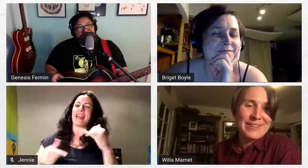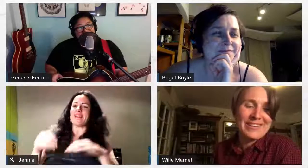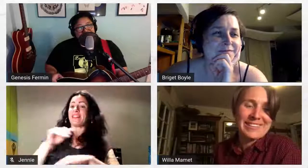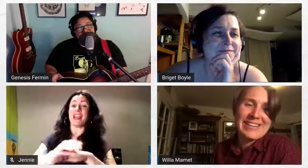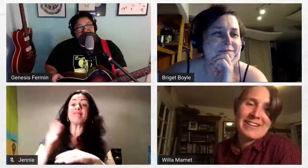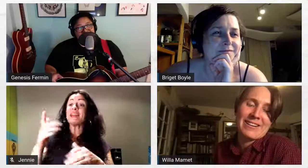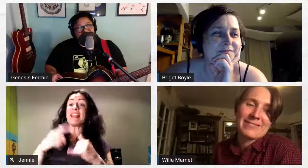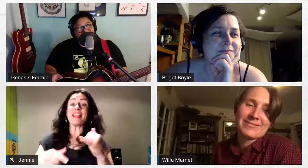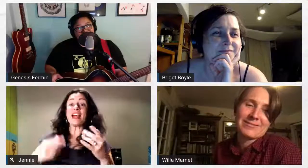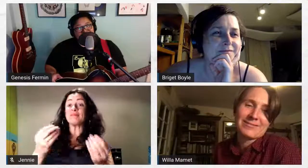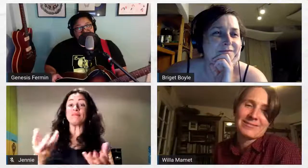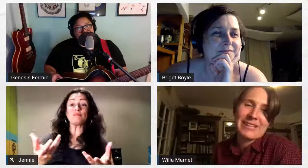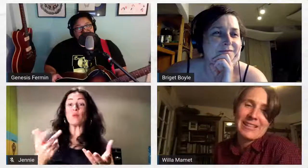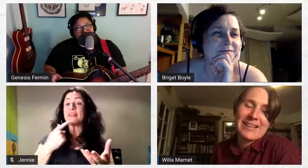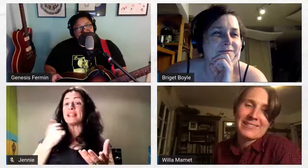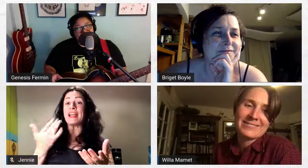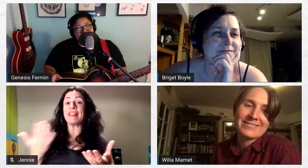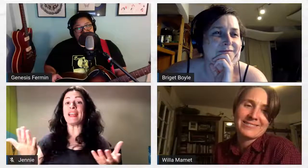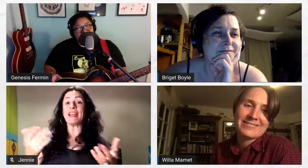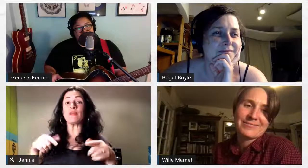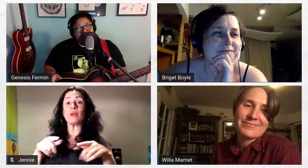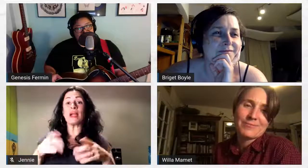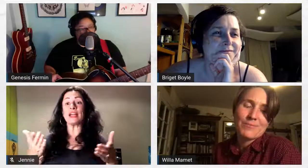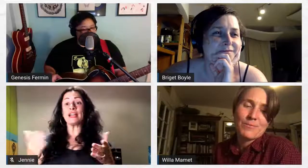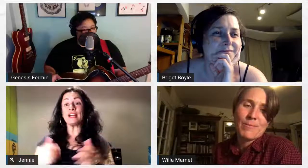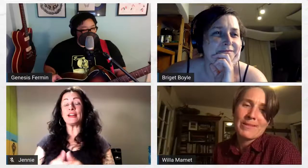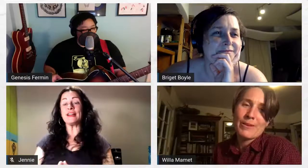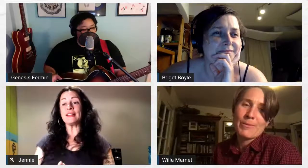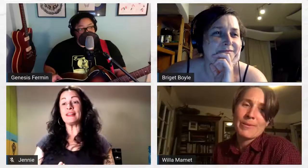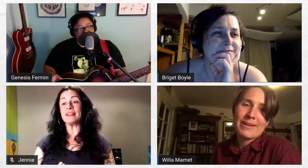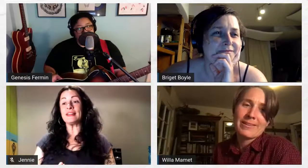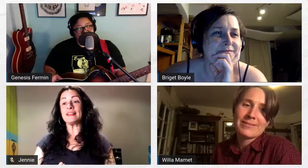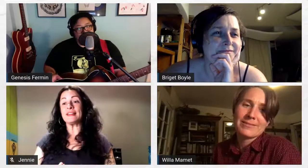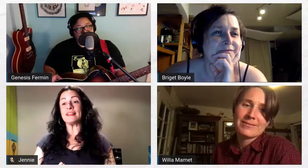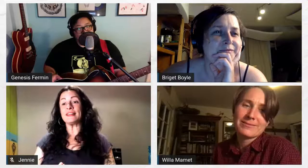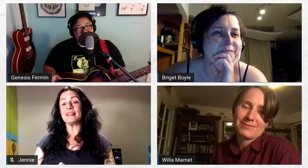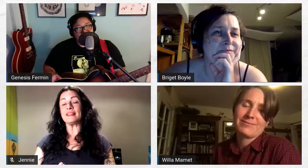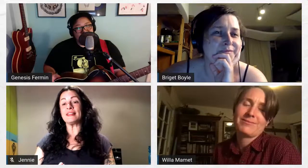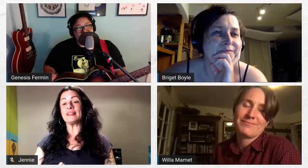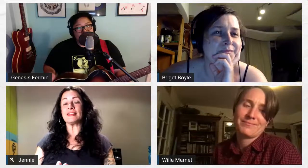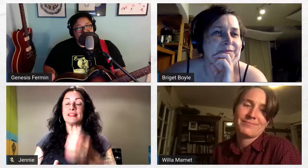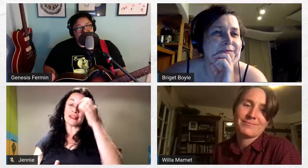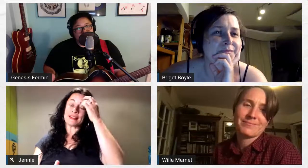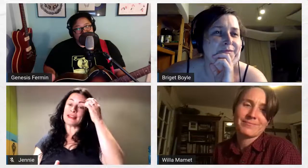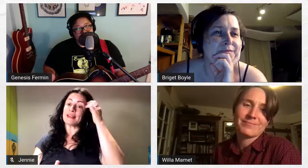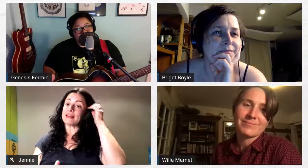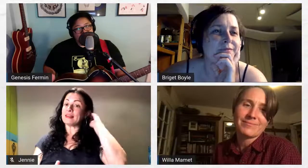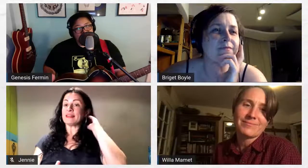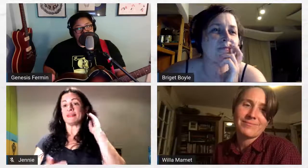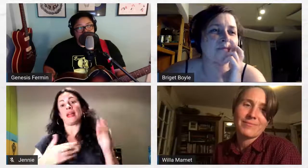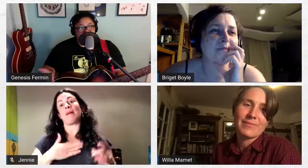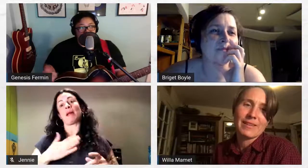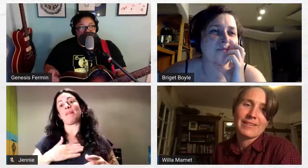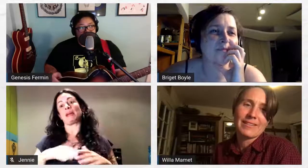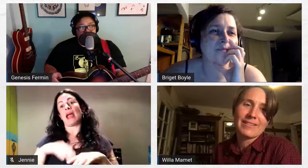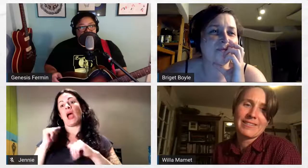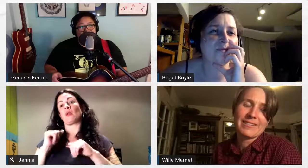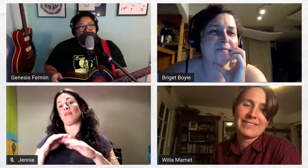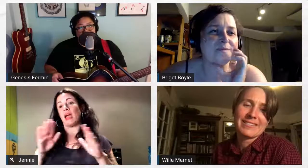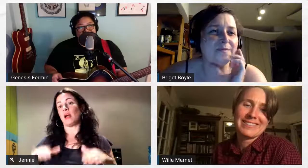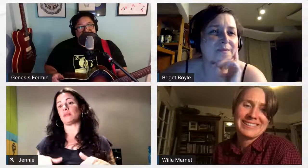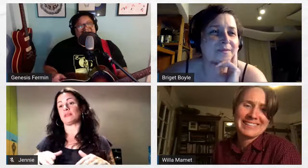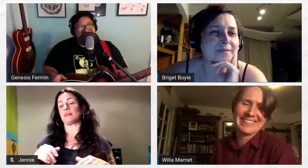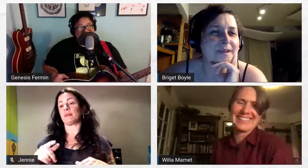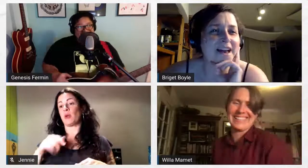now that you're here? Anything? Oh, I'm just happy to be here. I was going to say I'm happy to be out of the house, but I'm